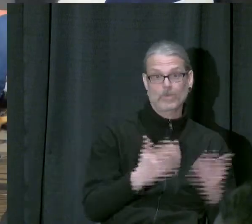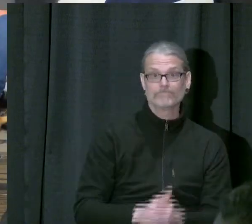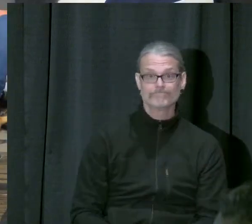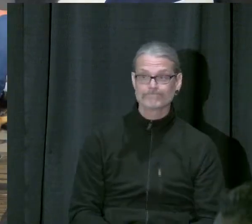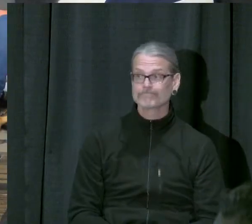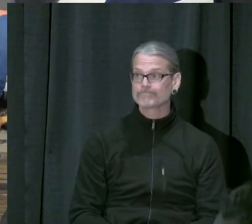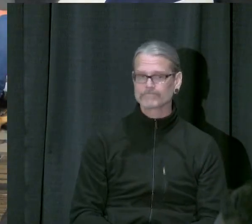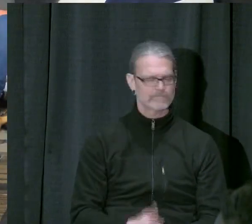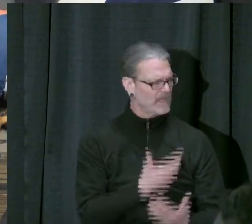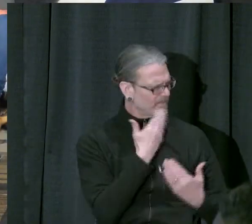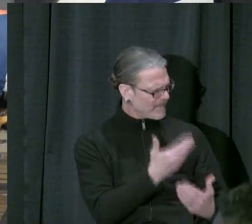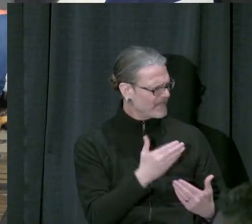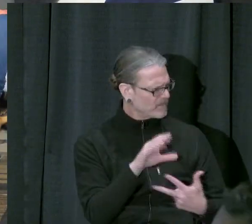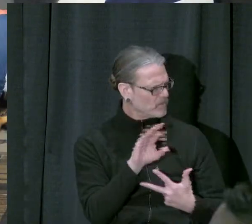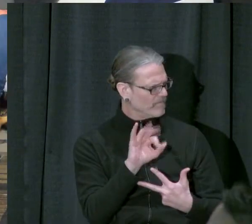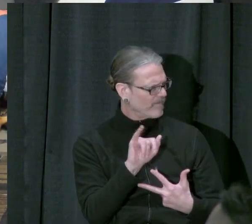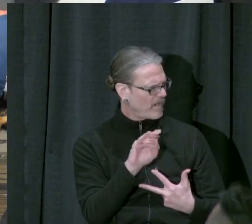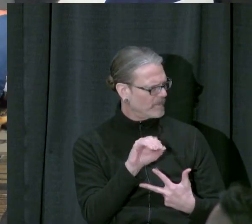Thank you so much, Fabio.